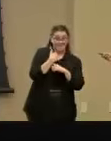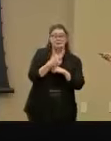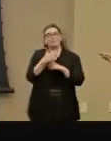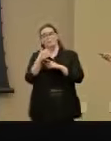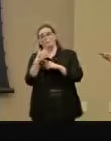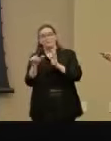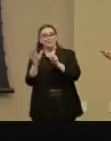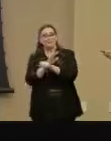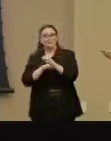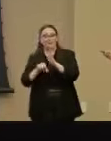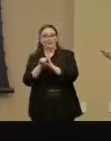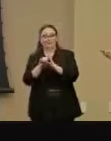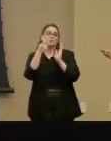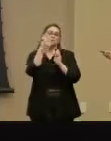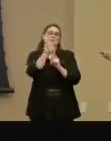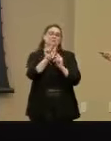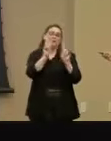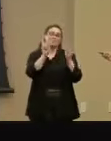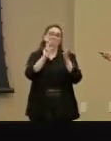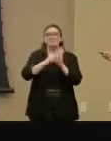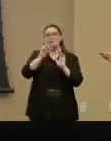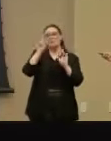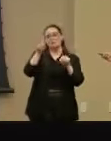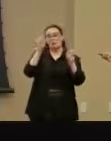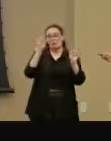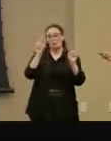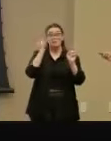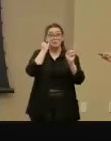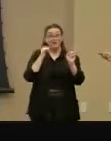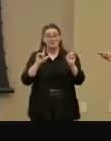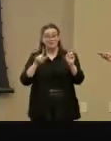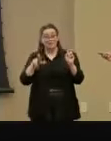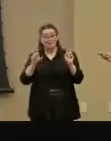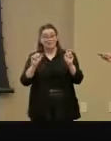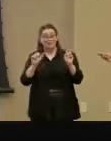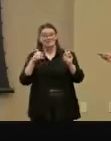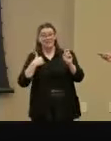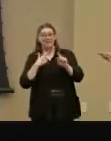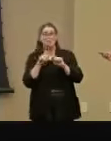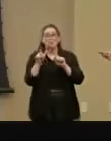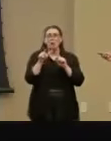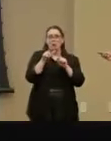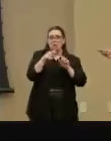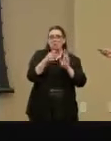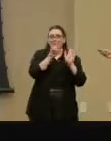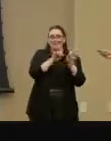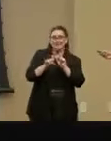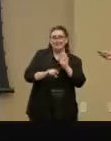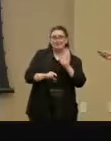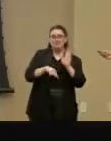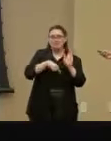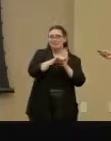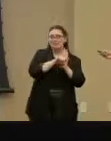means go, basically. So basically, if they're negative and they have lupus, they kind of cautiously say you can use hormone replacement. If